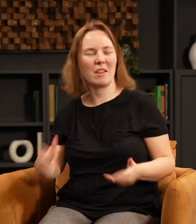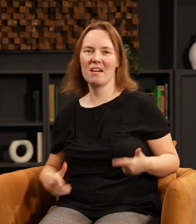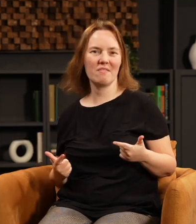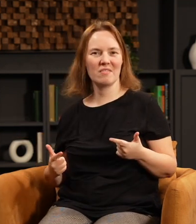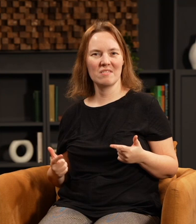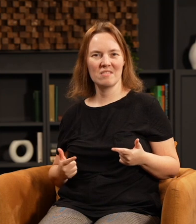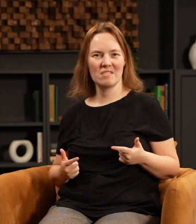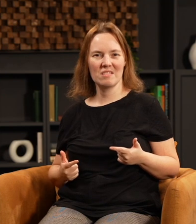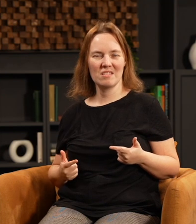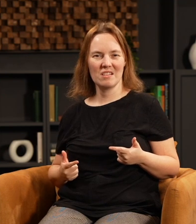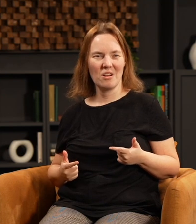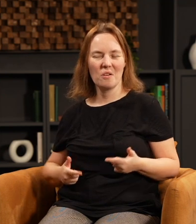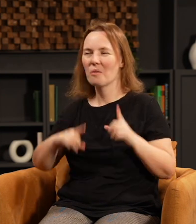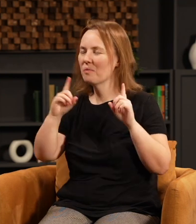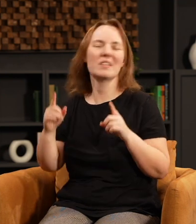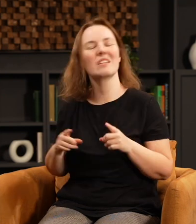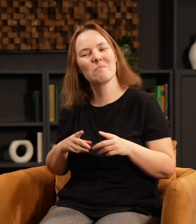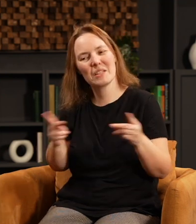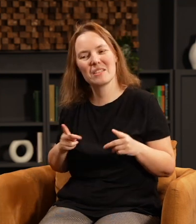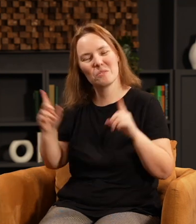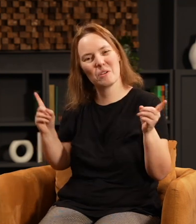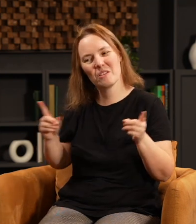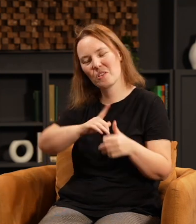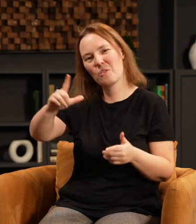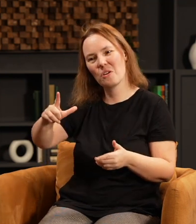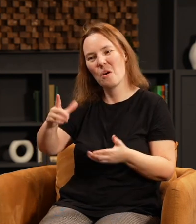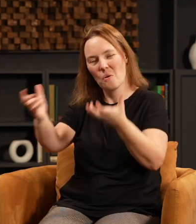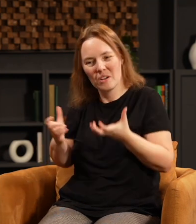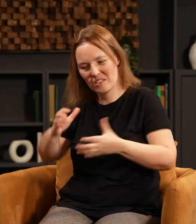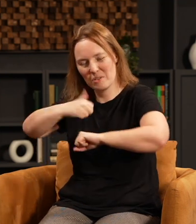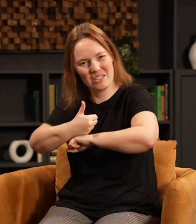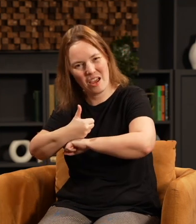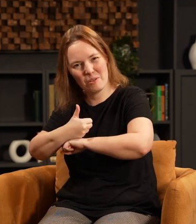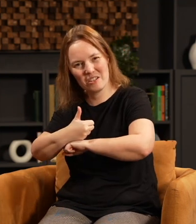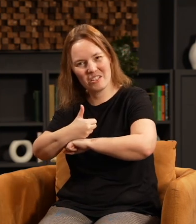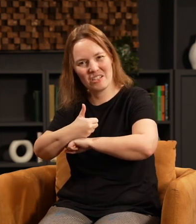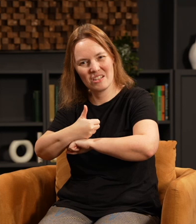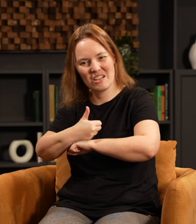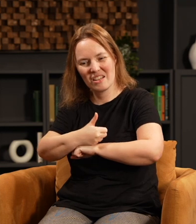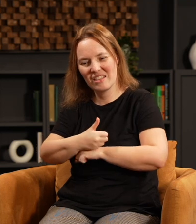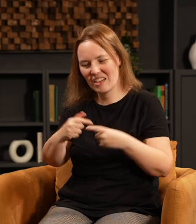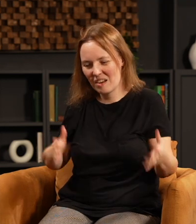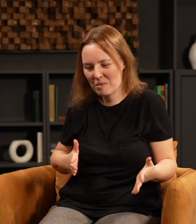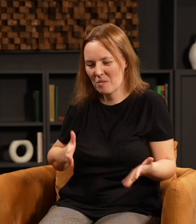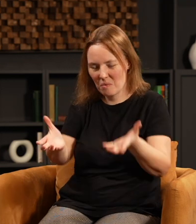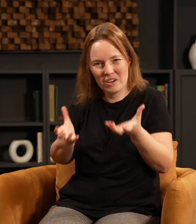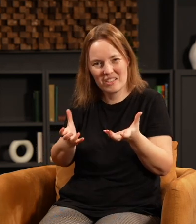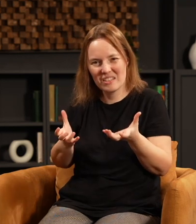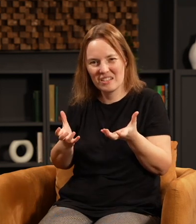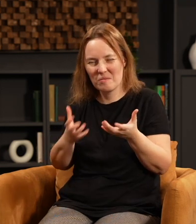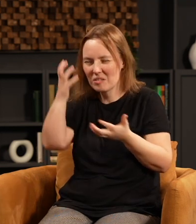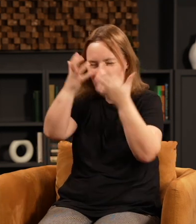where the Lord wants to be established and steadfast and confident and clear-minded. He wants to begin to bring fogginess and a lack of clarity and a lack